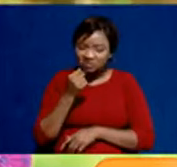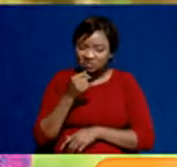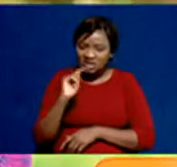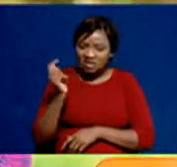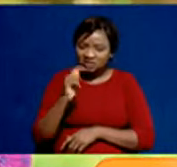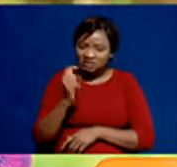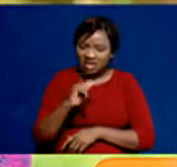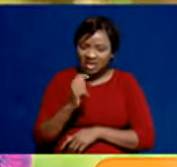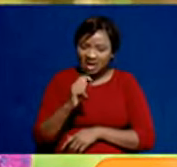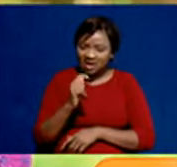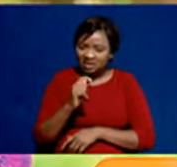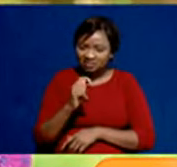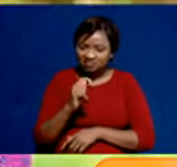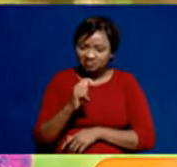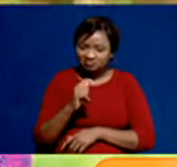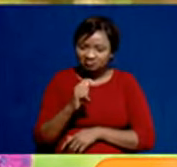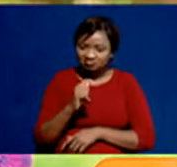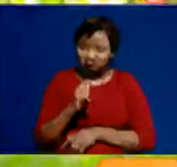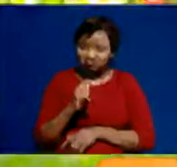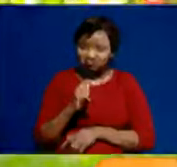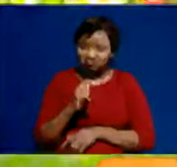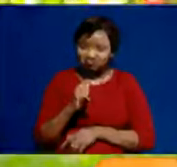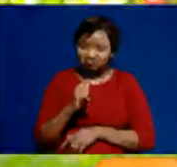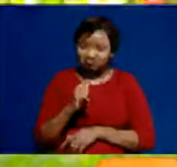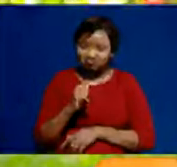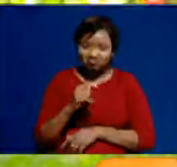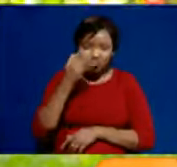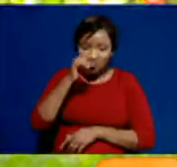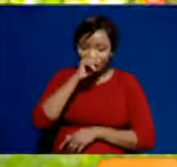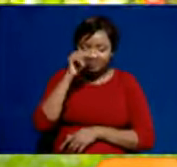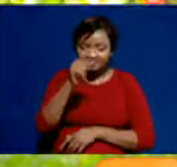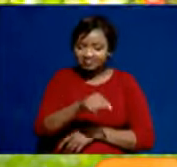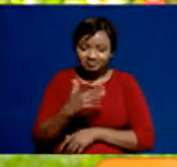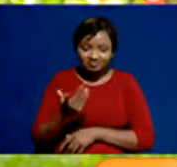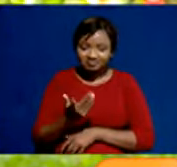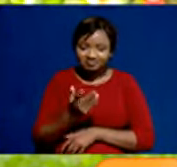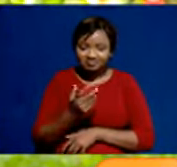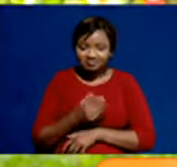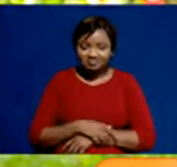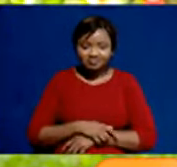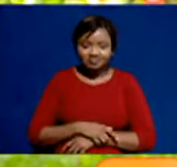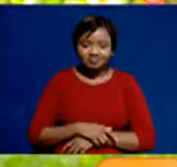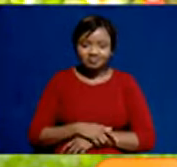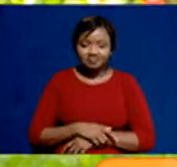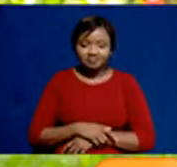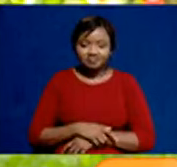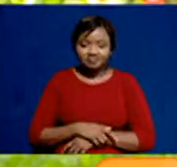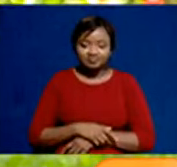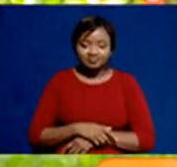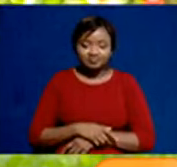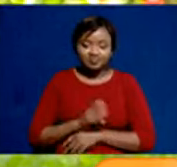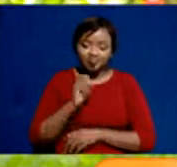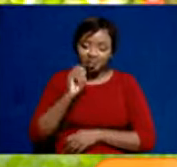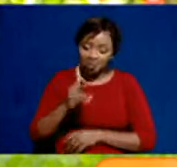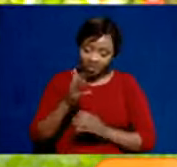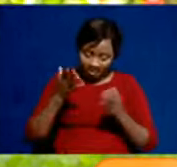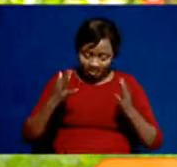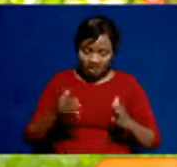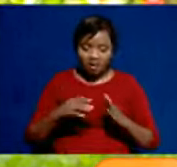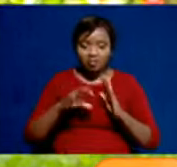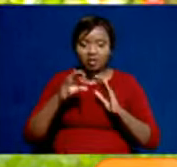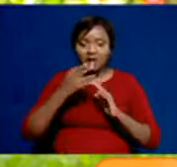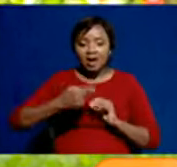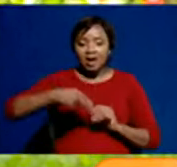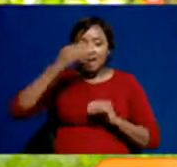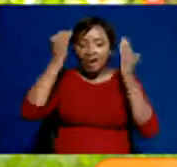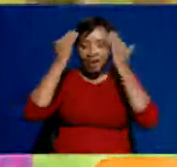it a slush fund for tenderpreneurs. Yet now, the High Court has found it unconstitutional, but